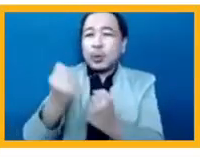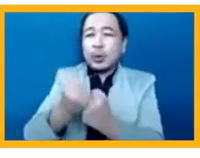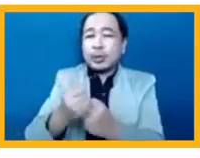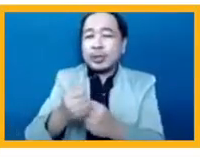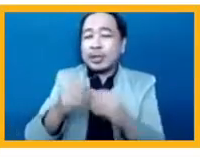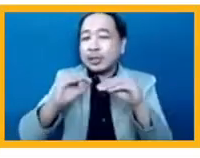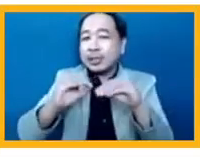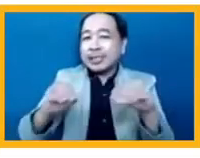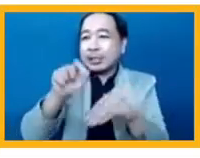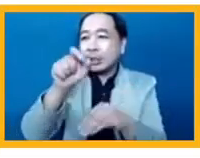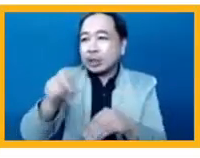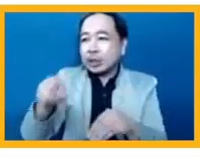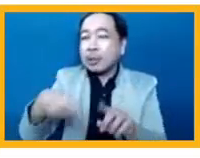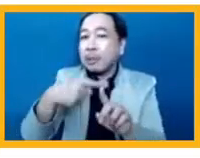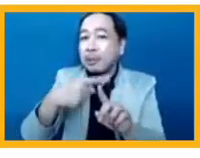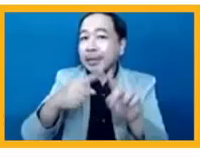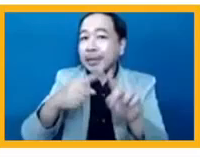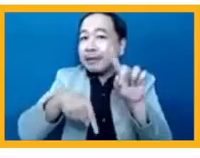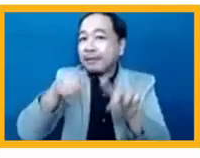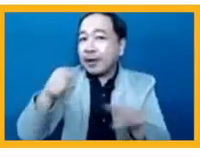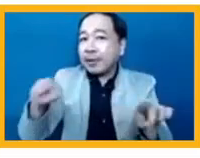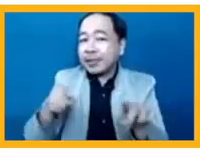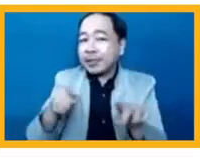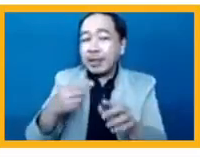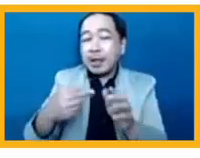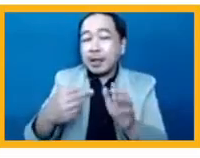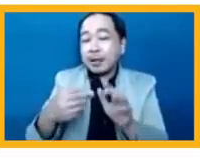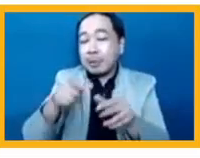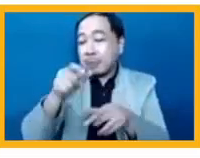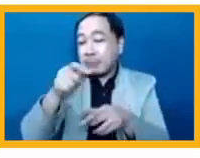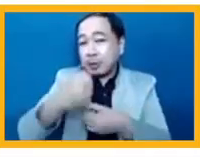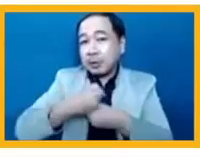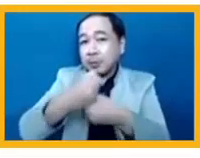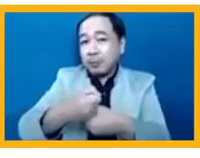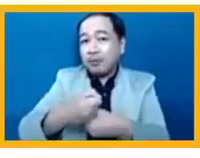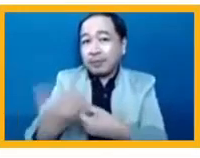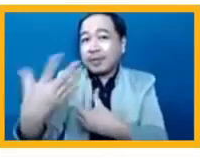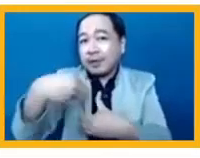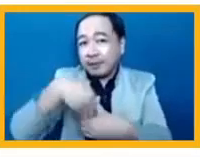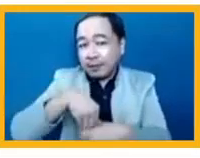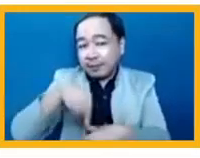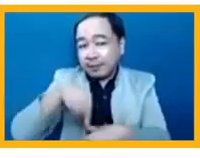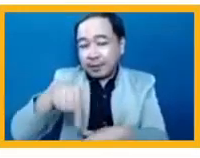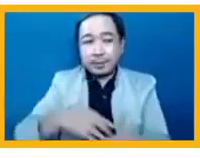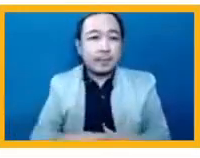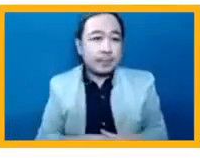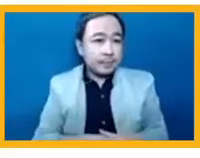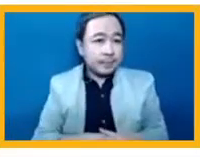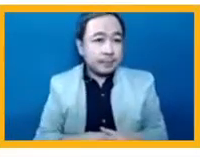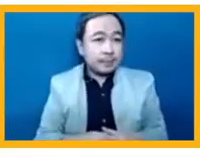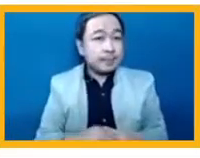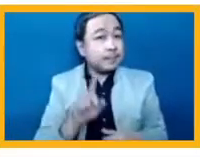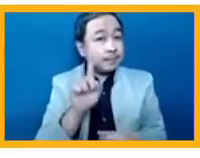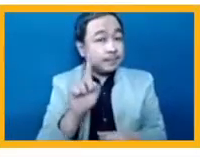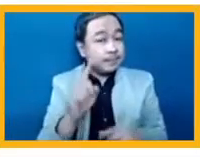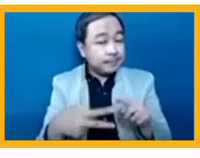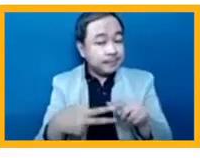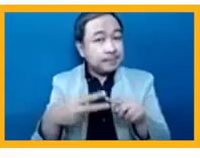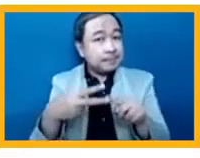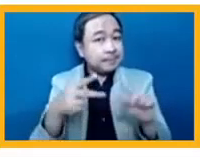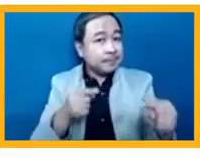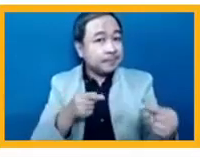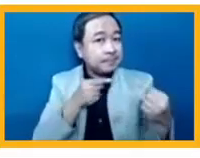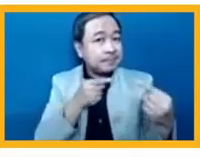agents. Next slide, please. However, the two oft-discussed challenges continue to plague the